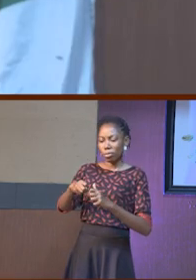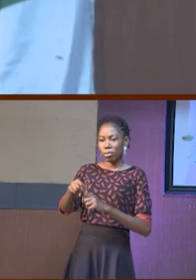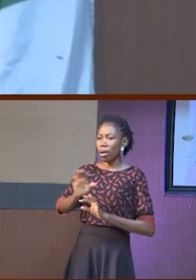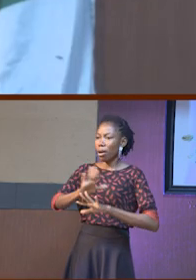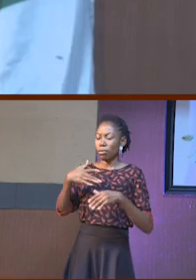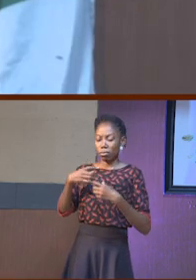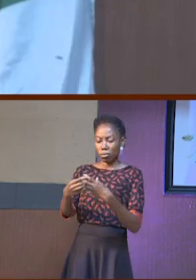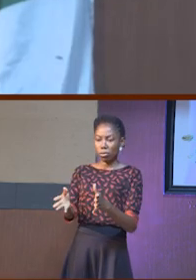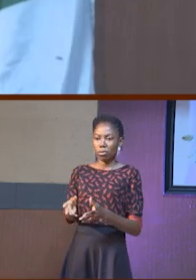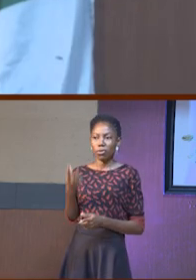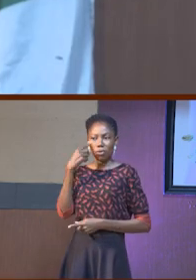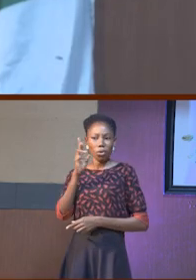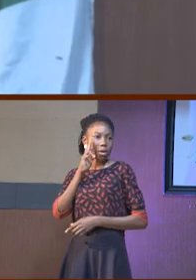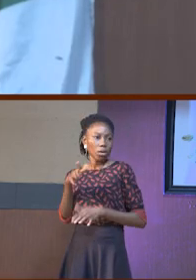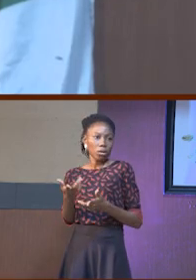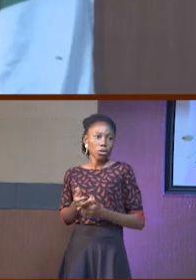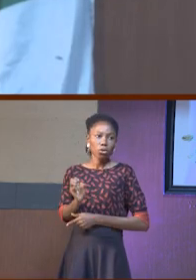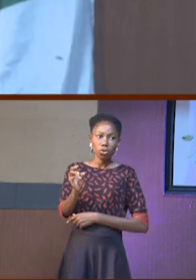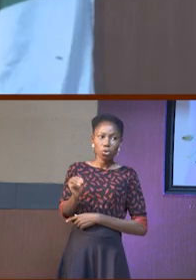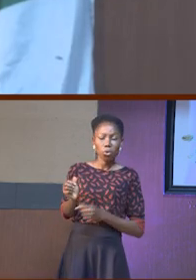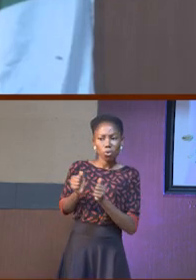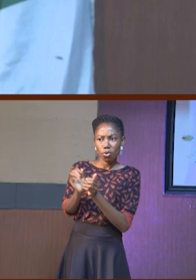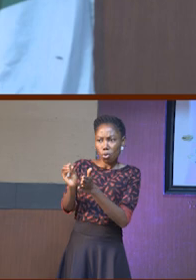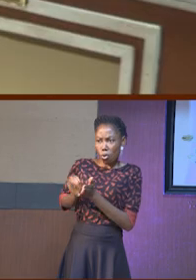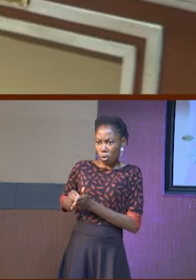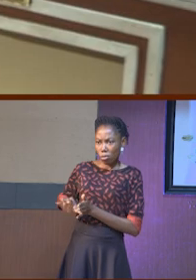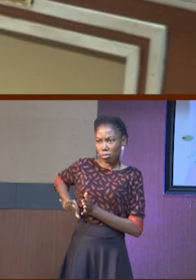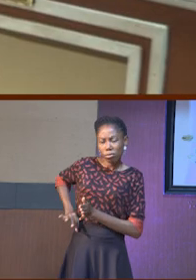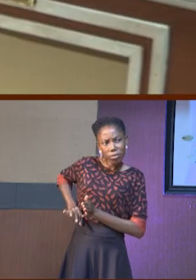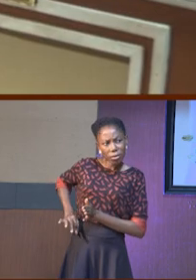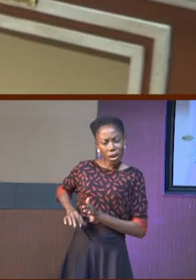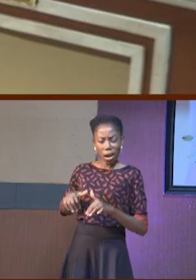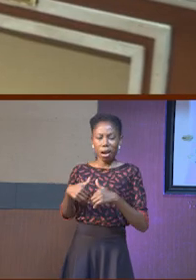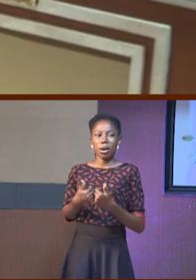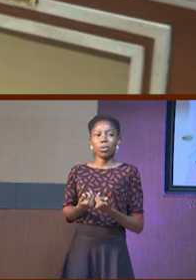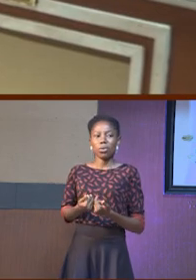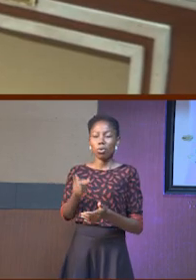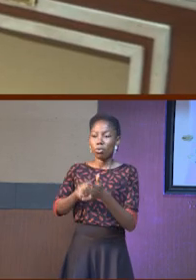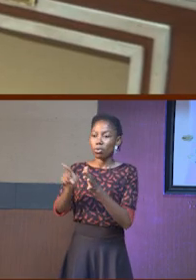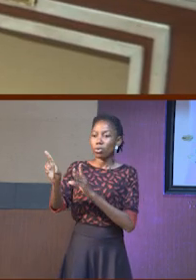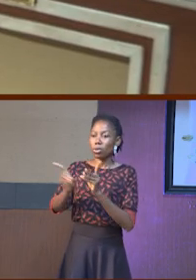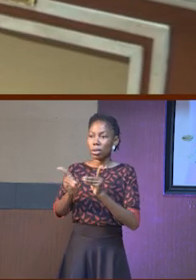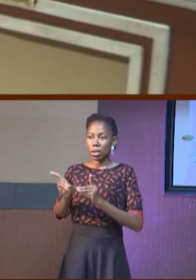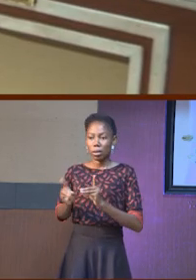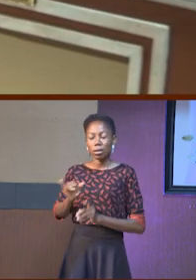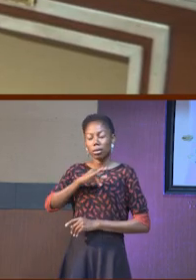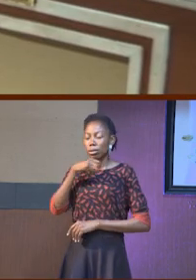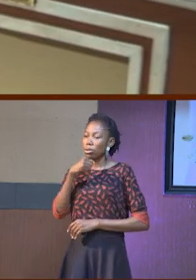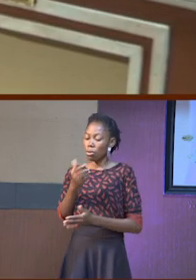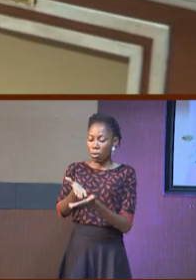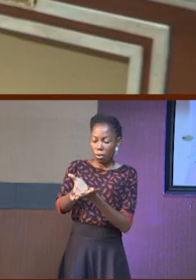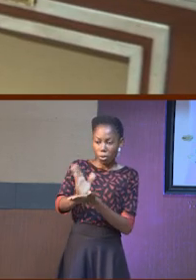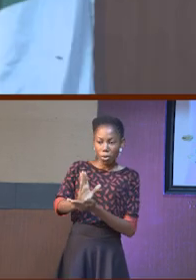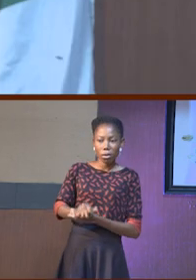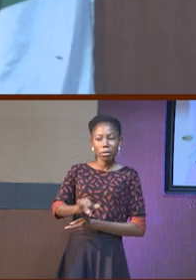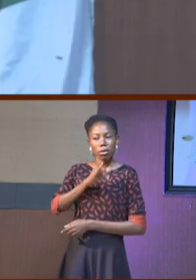to do with her. Because by investing that money in that business alone, what you did is not correct.